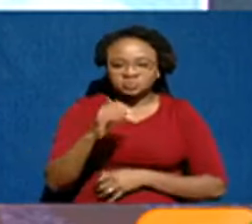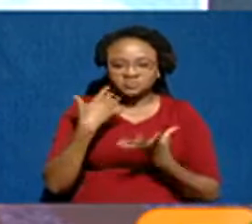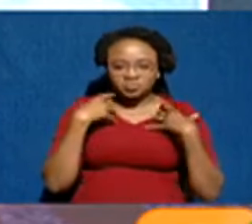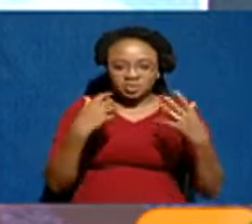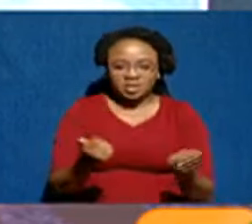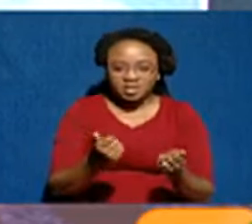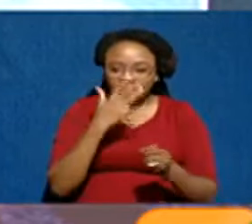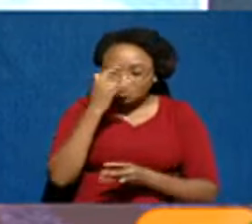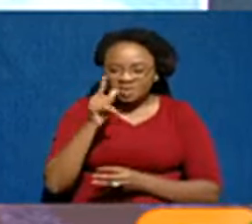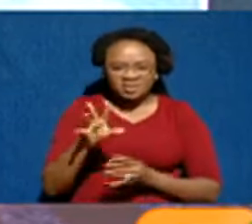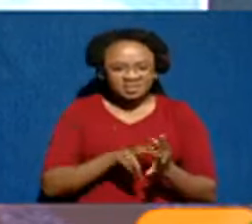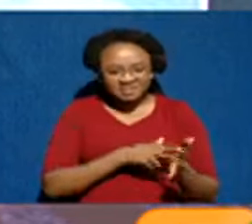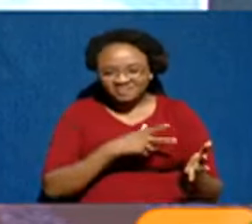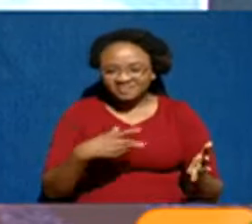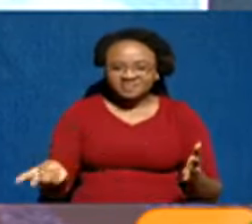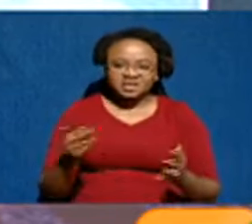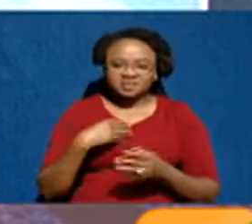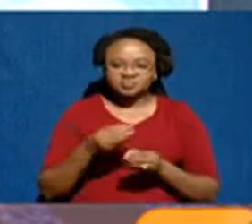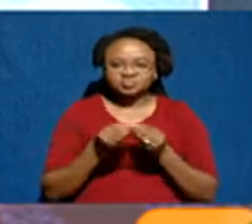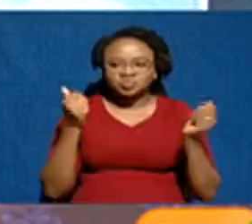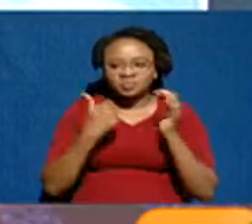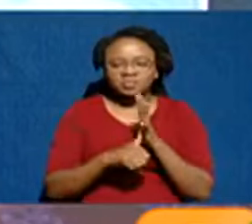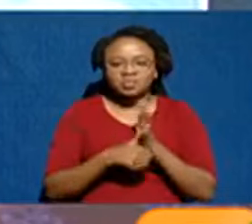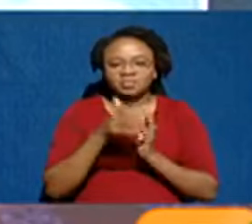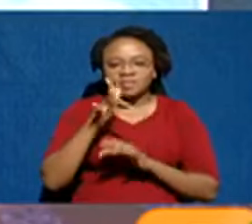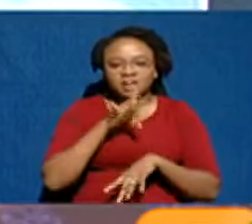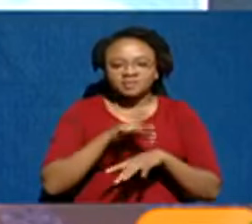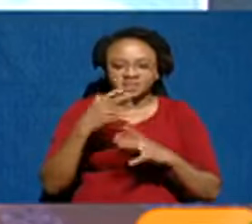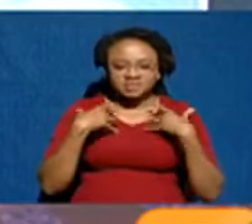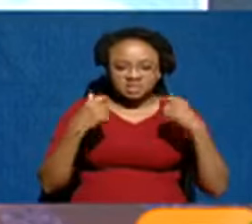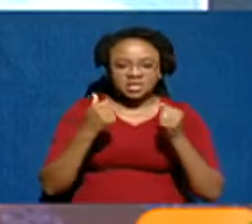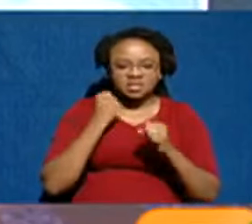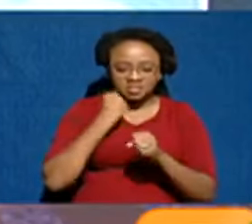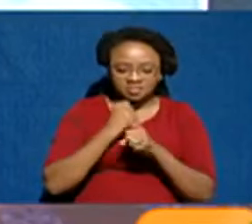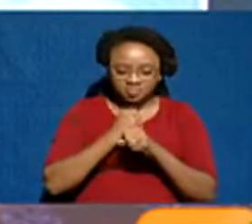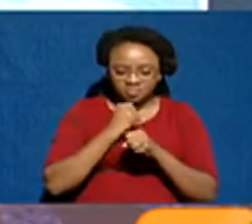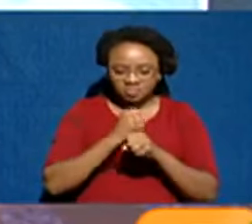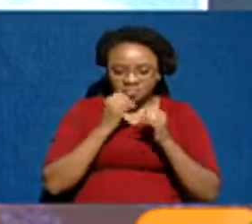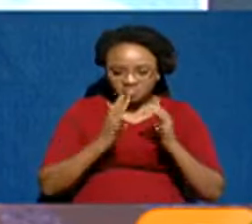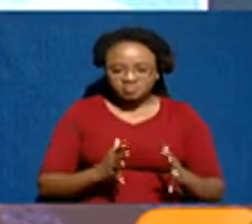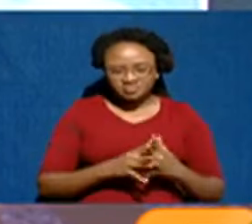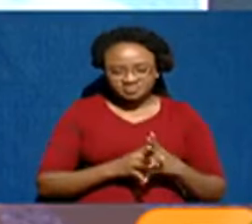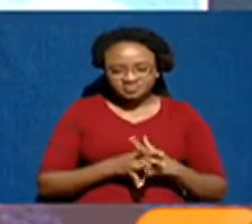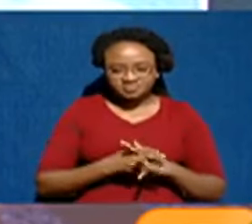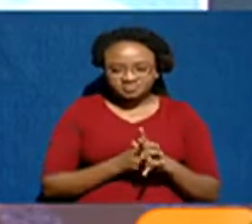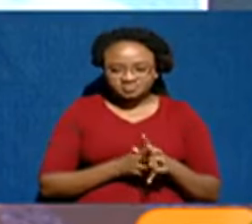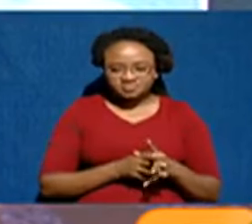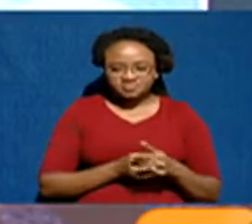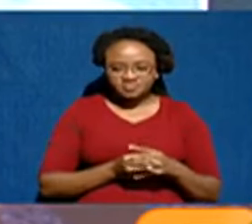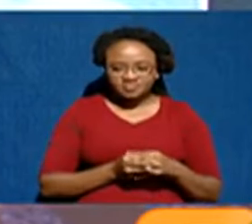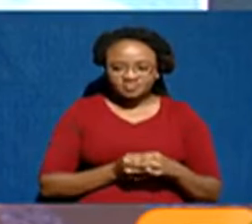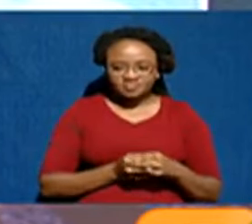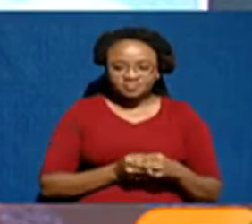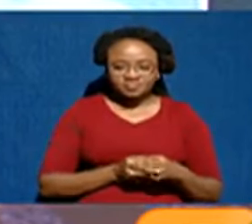Nakhumicha for failing to avert the ongoing human resource crisis in the health sector. Now,